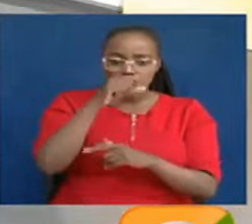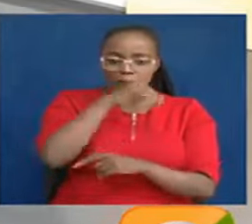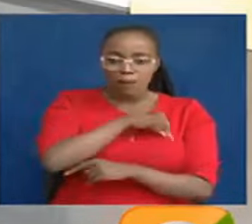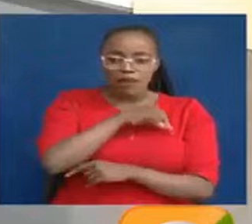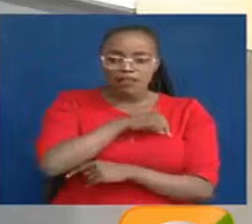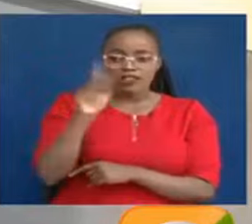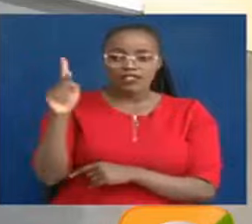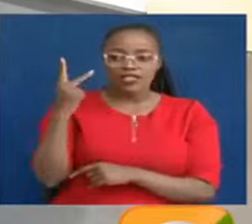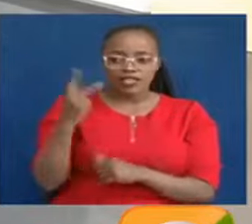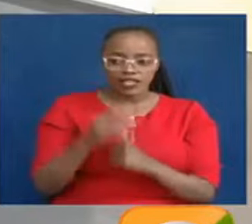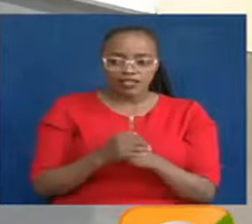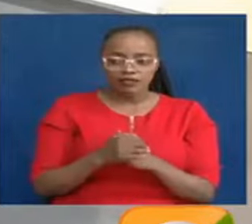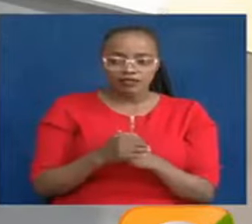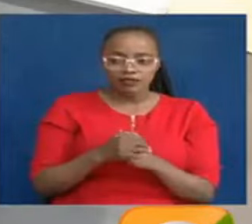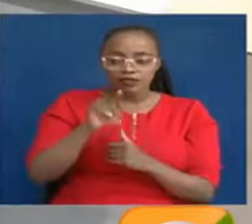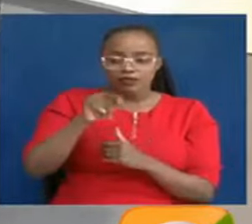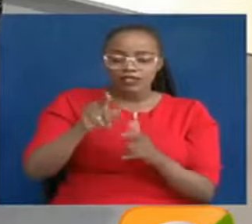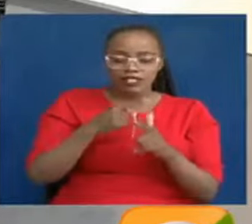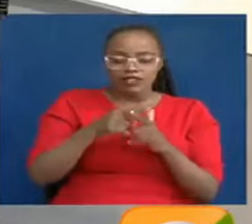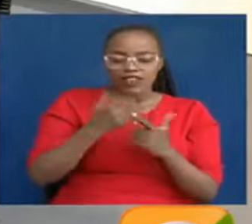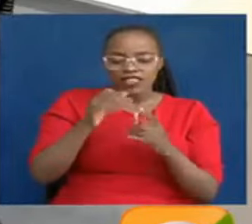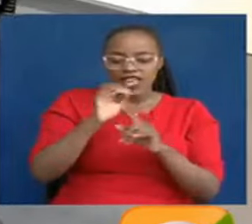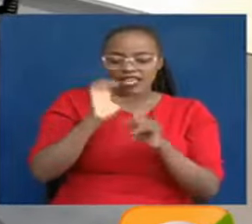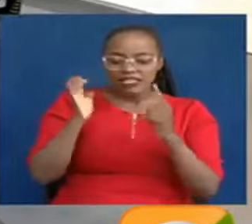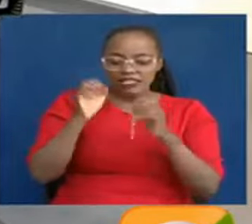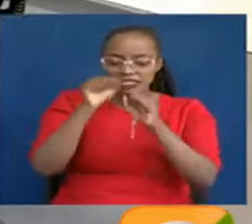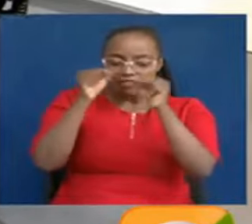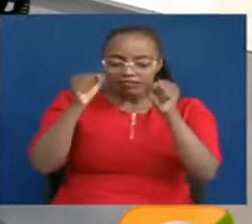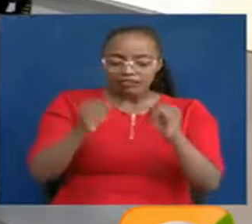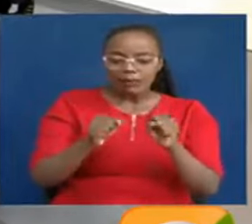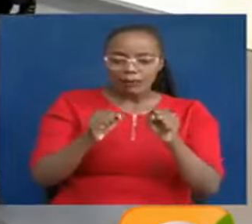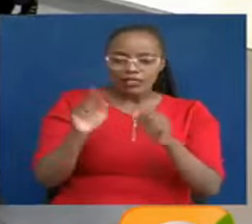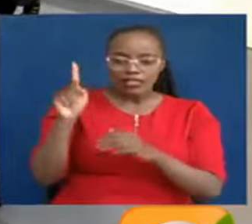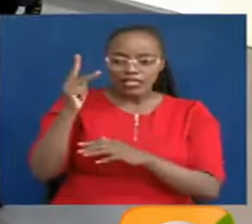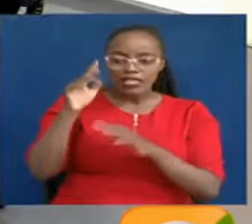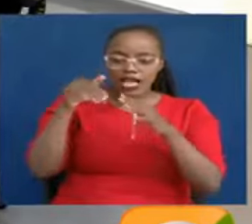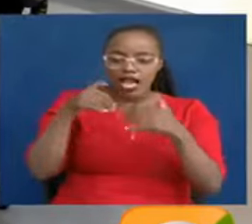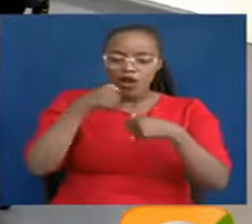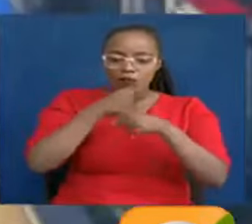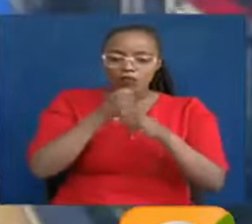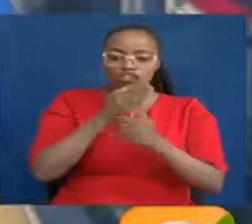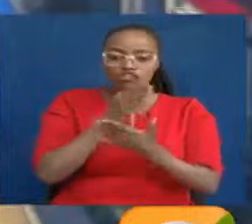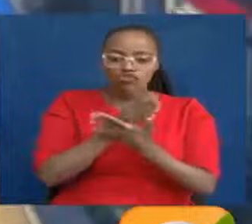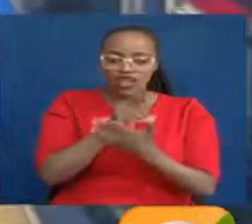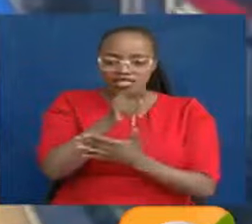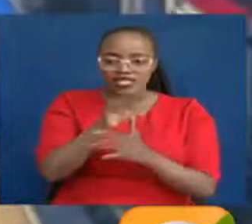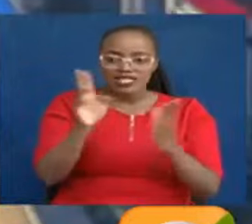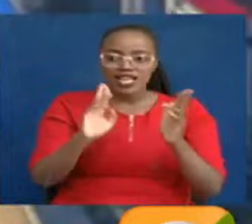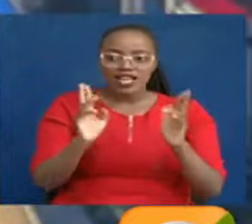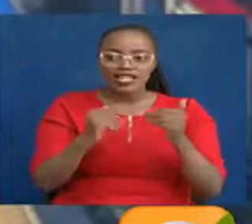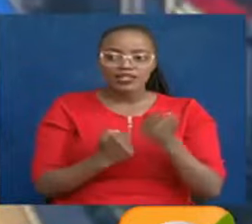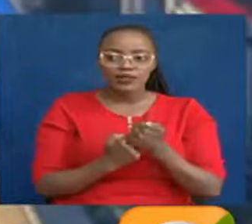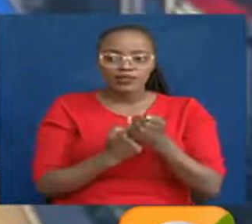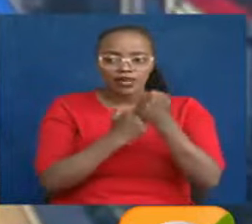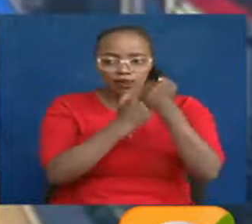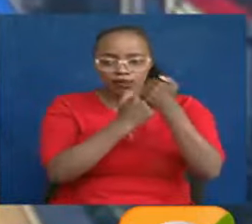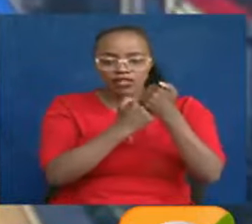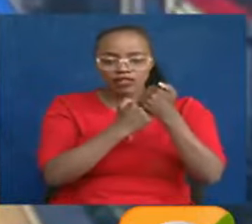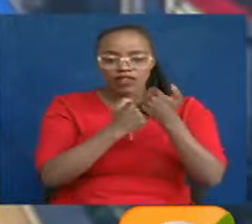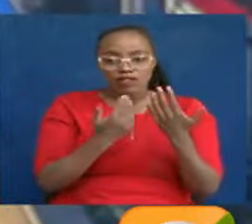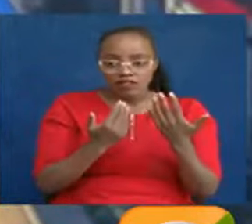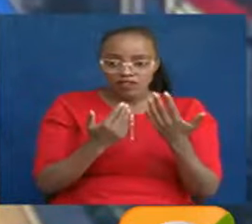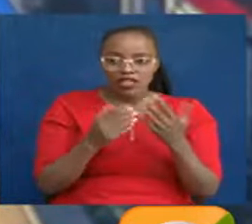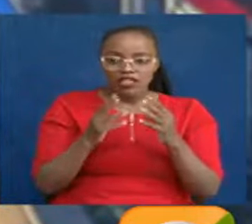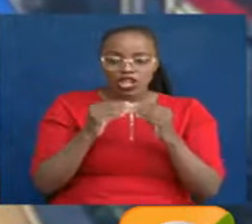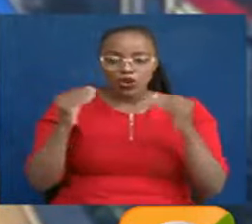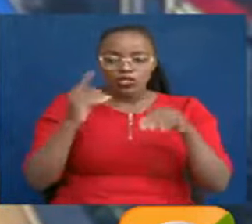Kenya. And that ecosystem in Kenya, how do we ensure that it's ready to support large-scale